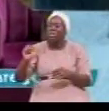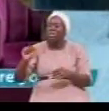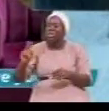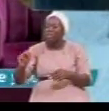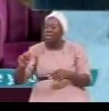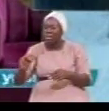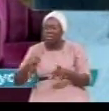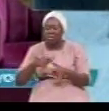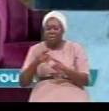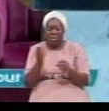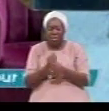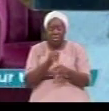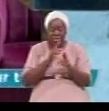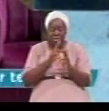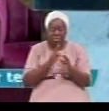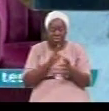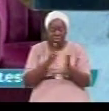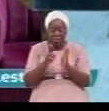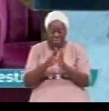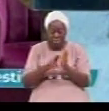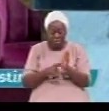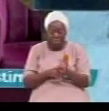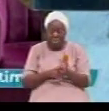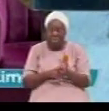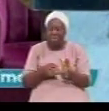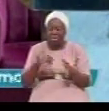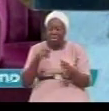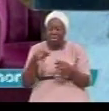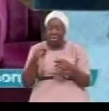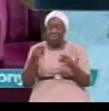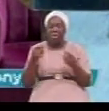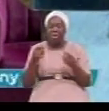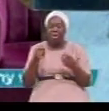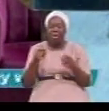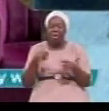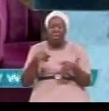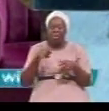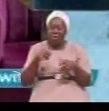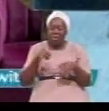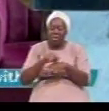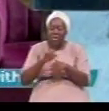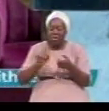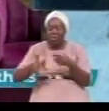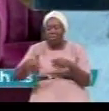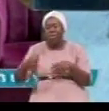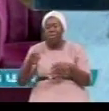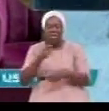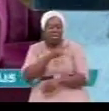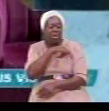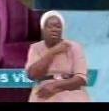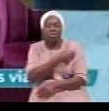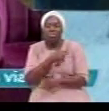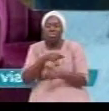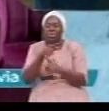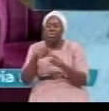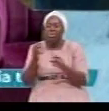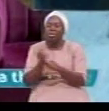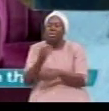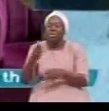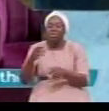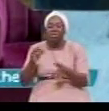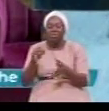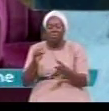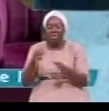the result of the scan, the doctor was scared. He referred me to Navy Hospital, Calabar. When I got there, I was on